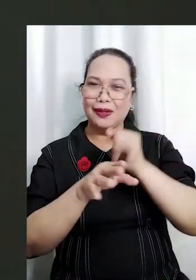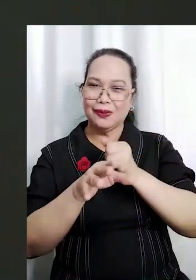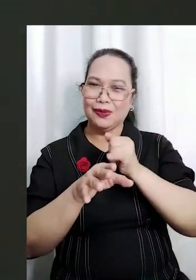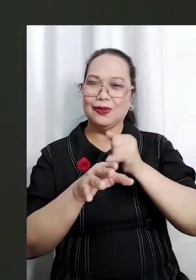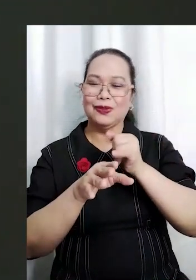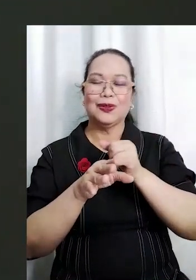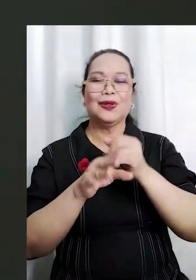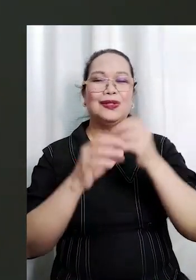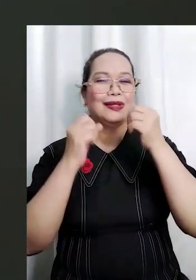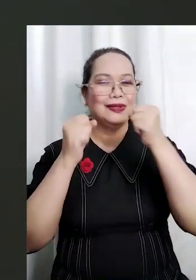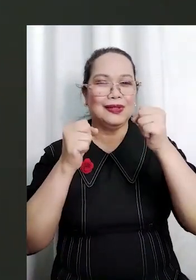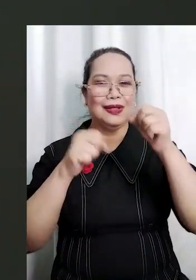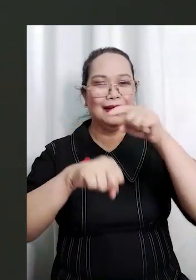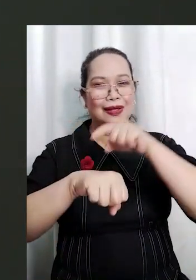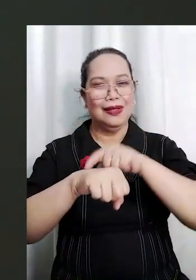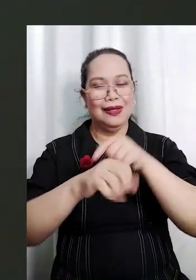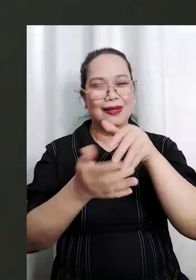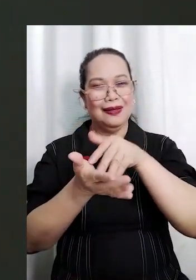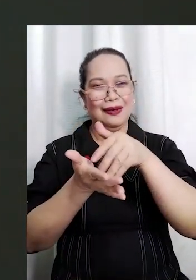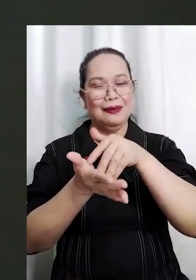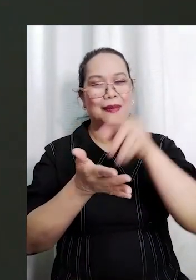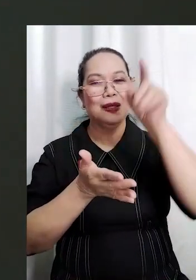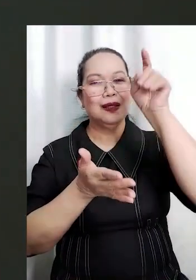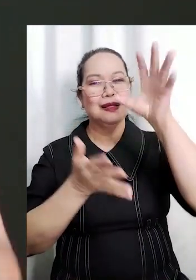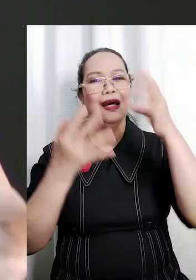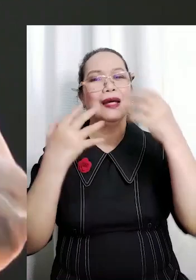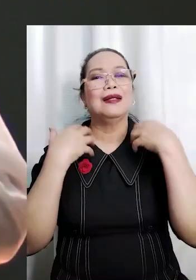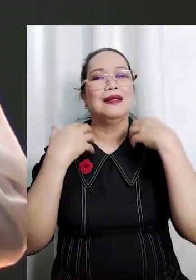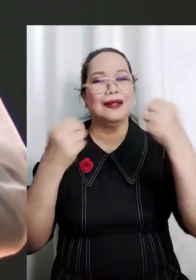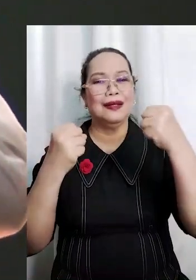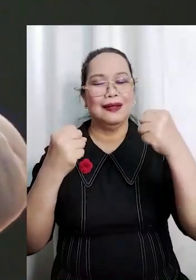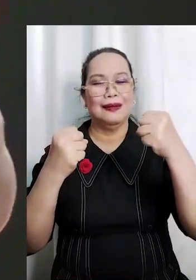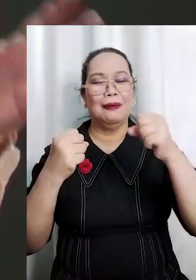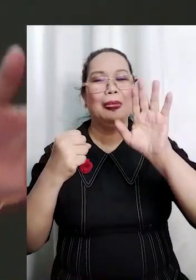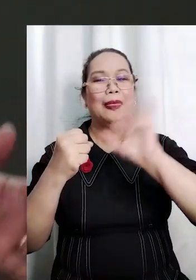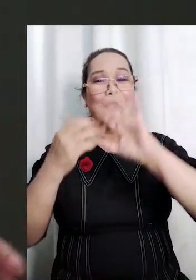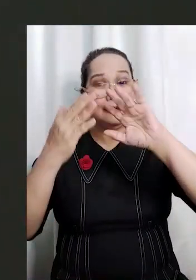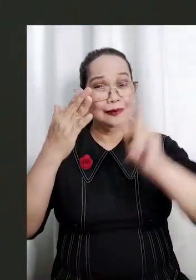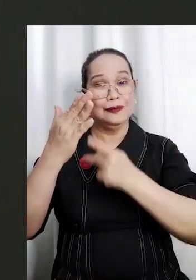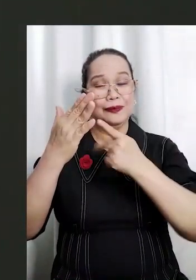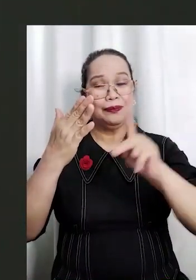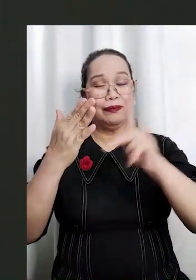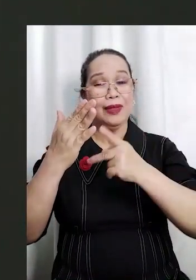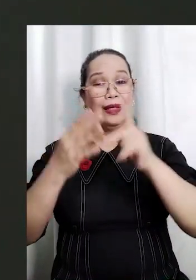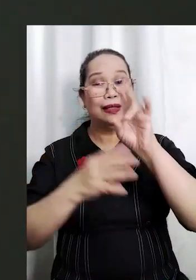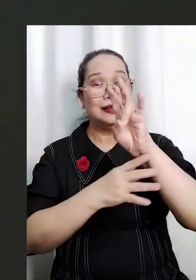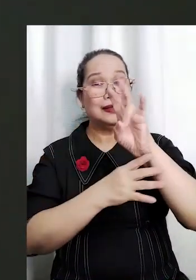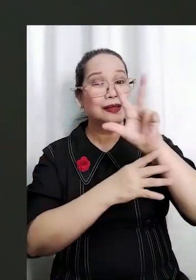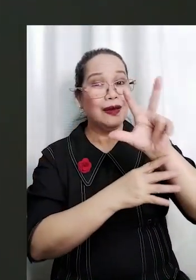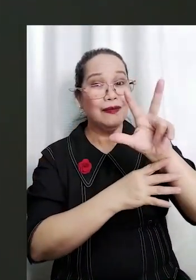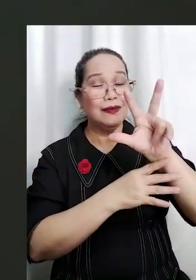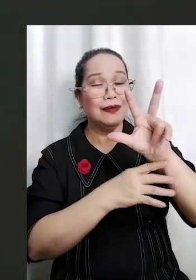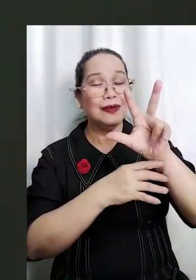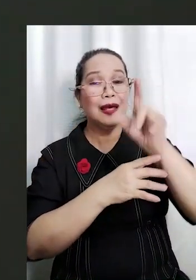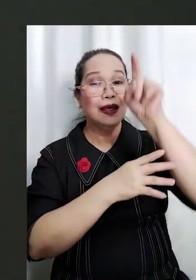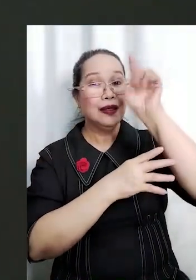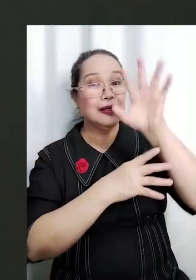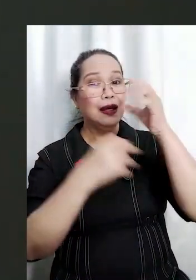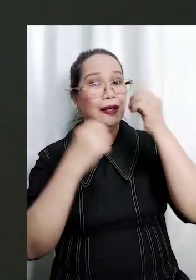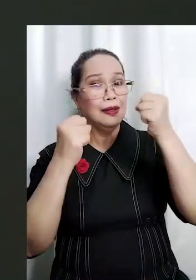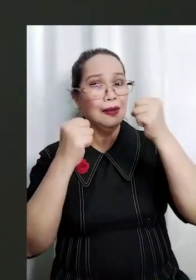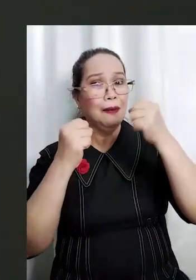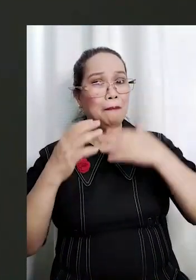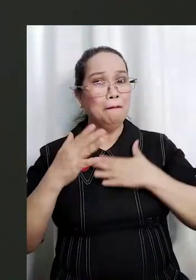time of weakness. He heals. Katulad po nung psalmist, sabi niya sa Psalm 73, "God is the